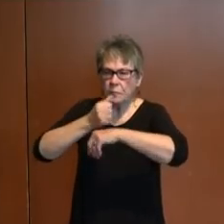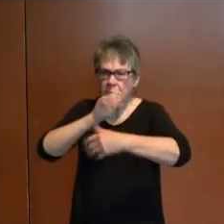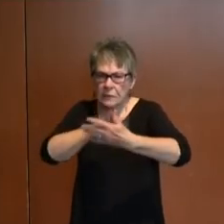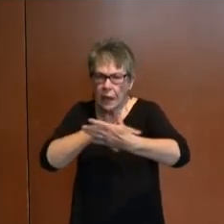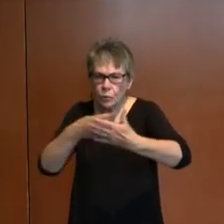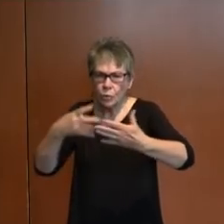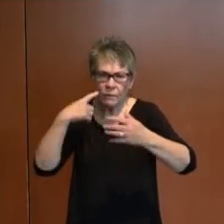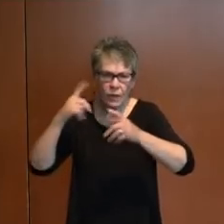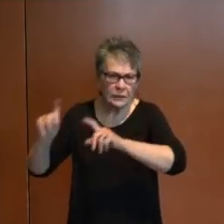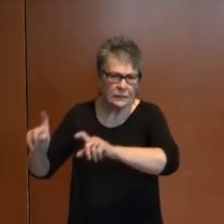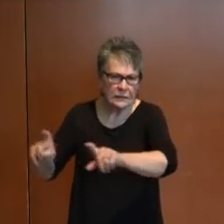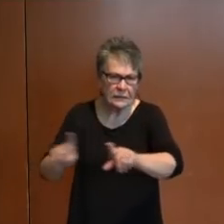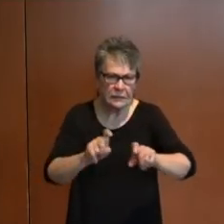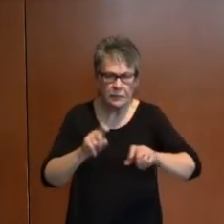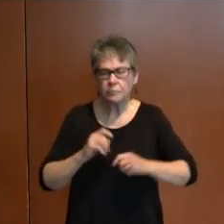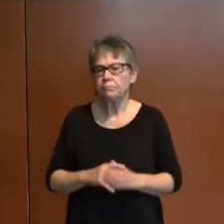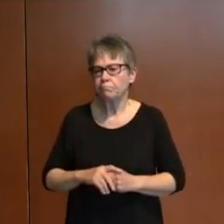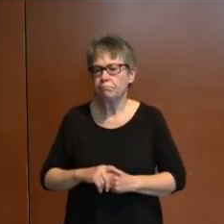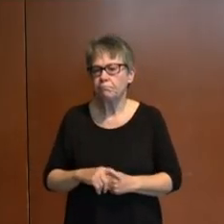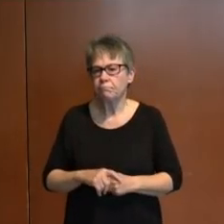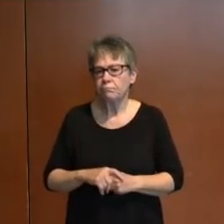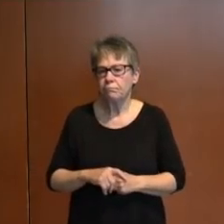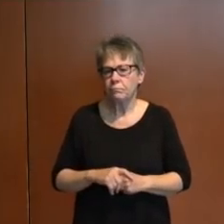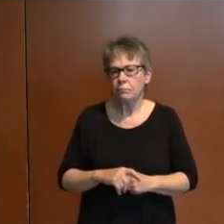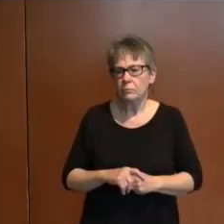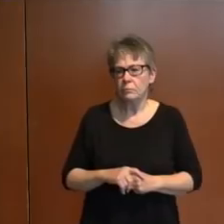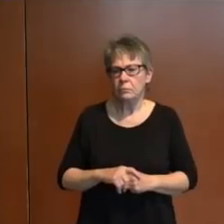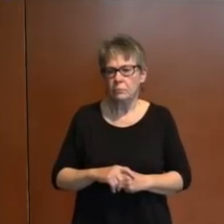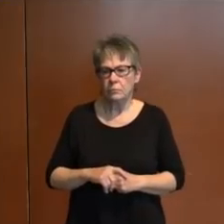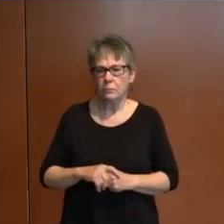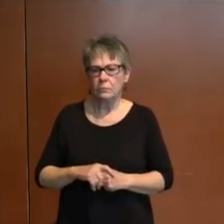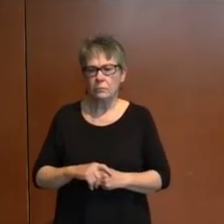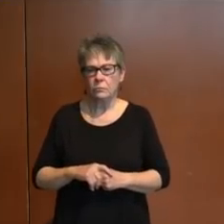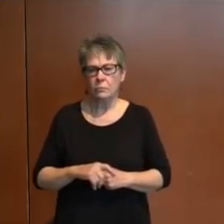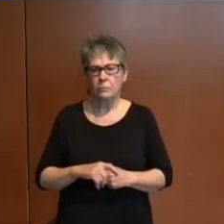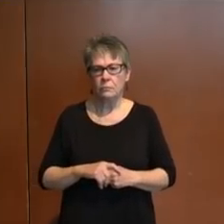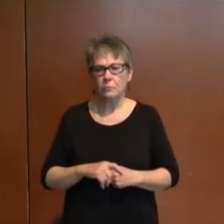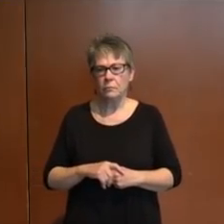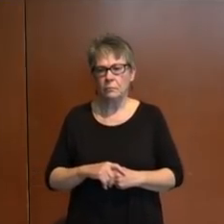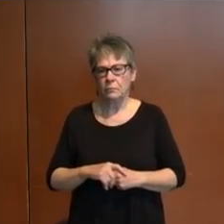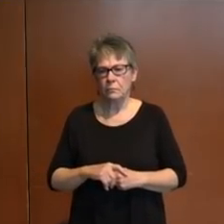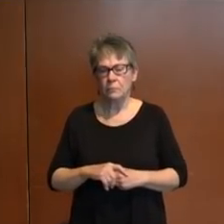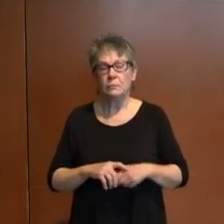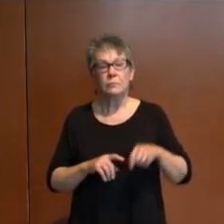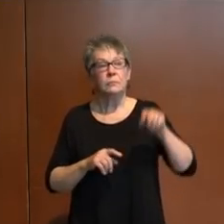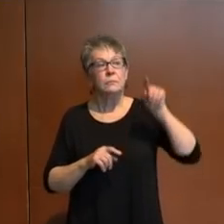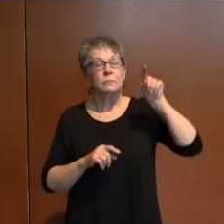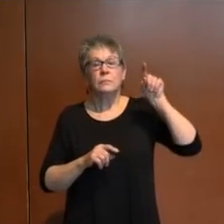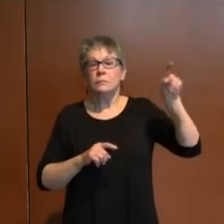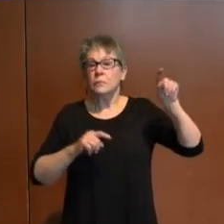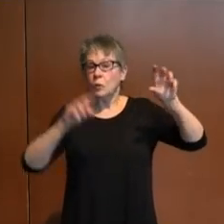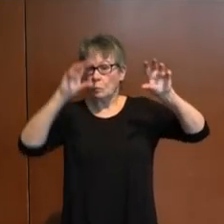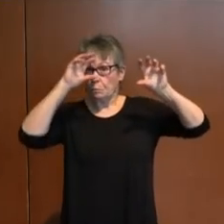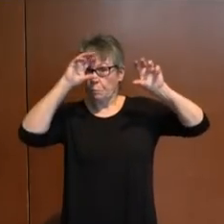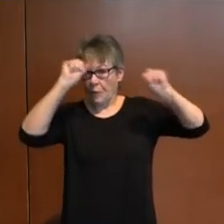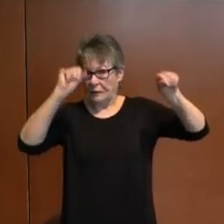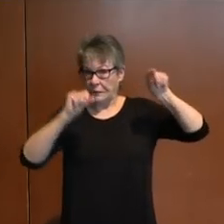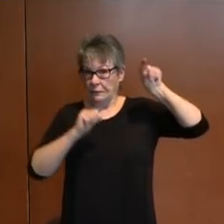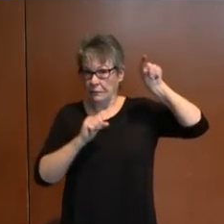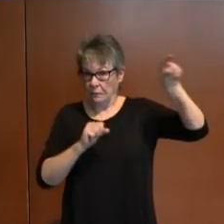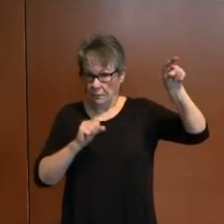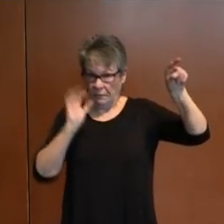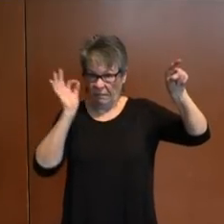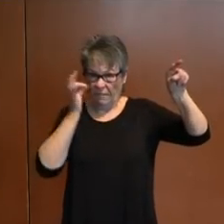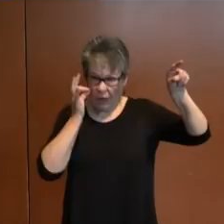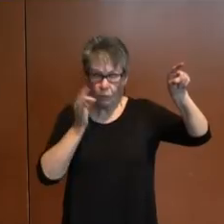FEMA has been approved by the President, meaning we will now have access to greater essential federal support